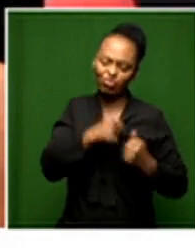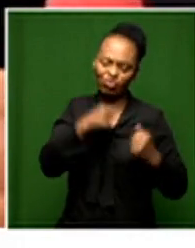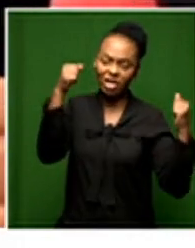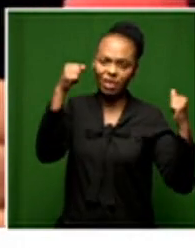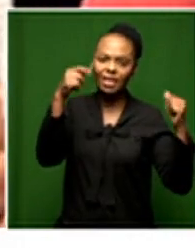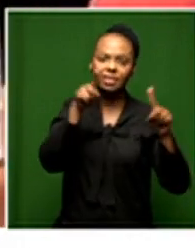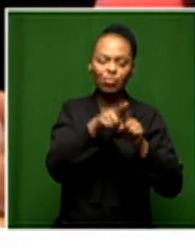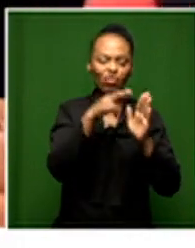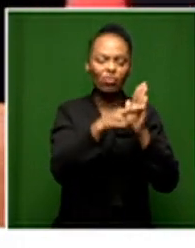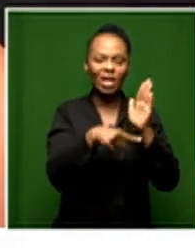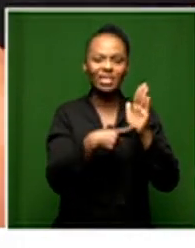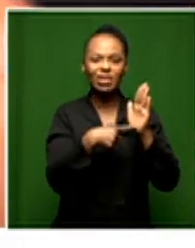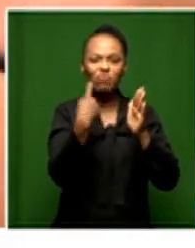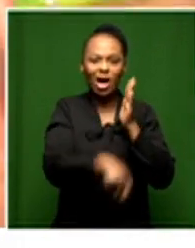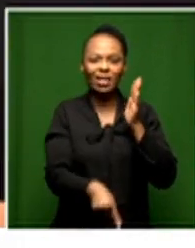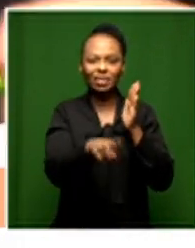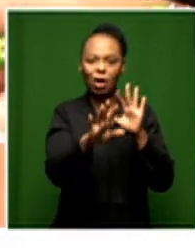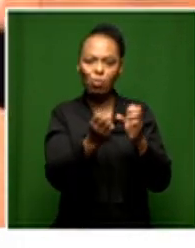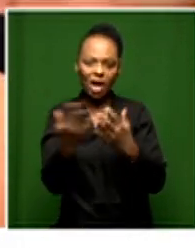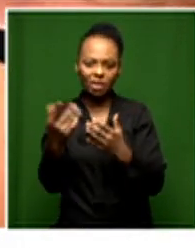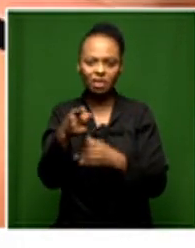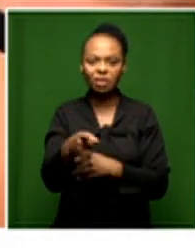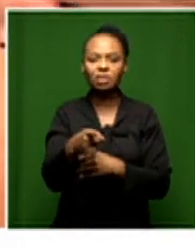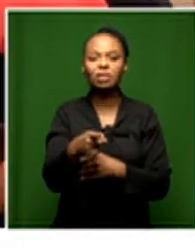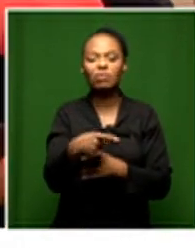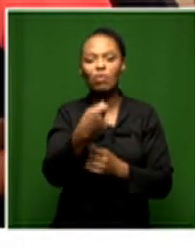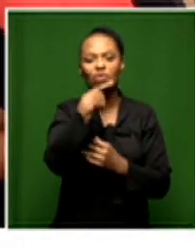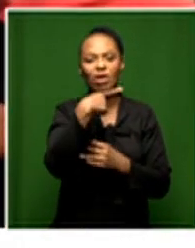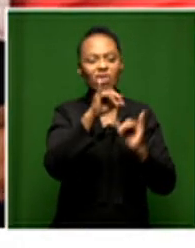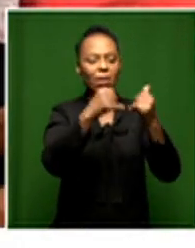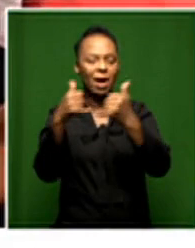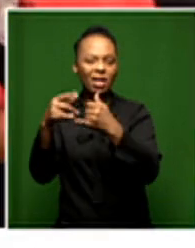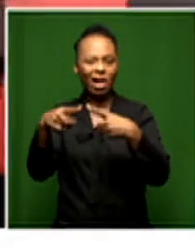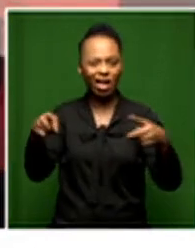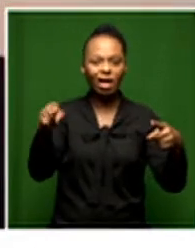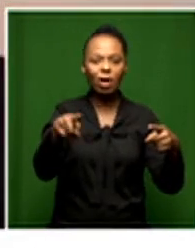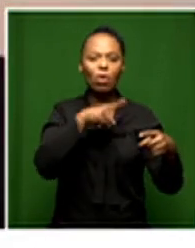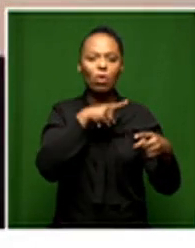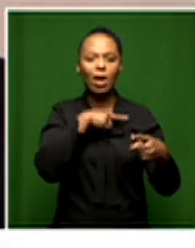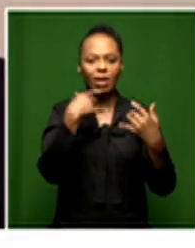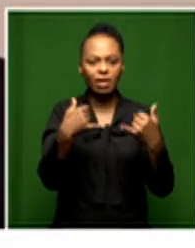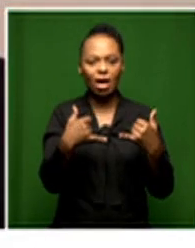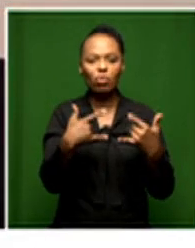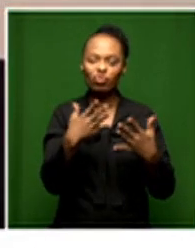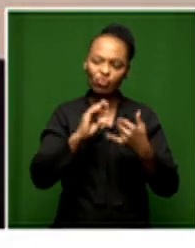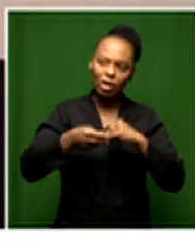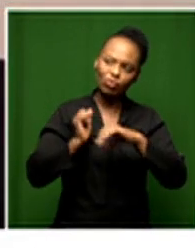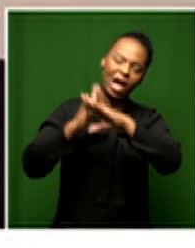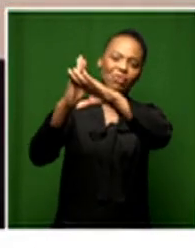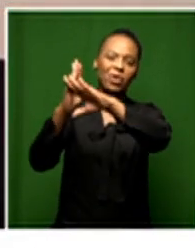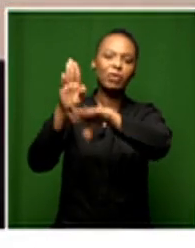and regulation of the prices that are currently being charged by pharmaceutical companies in order to avoid exactly that problem